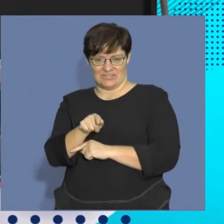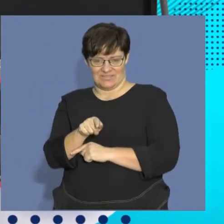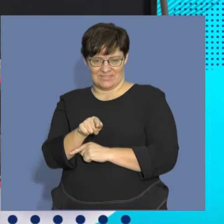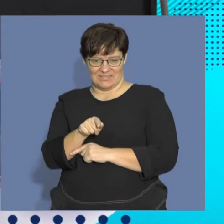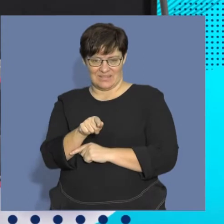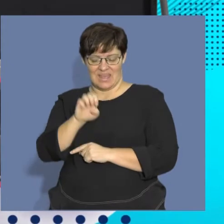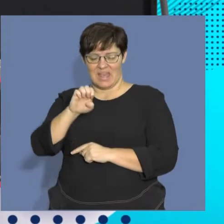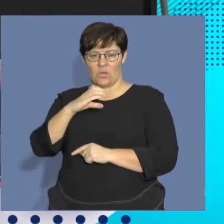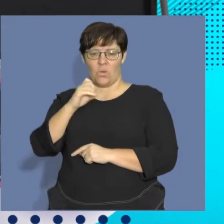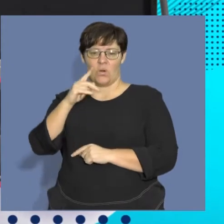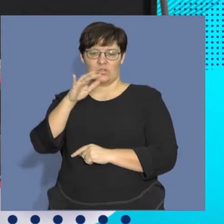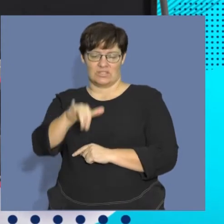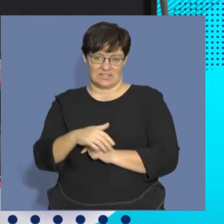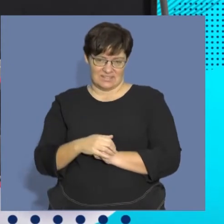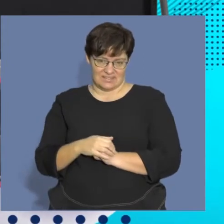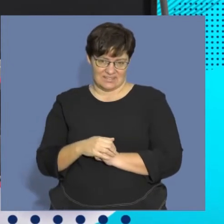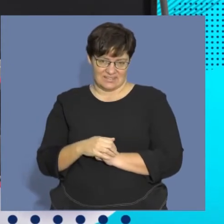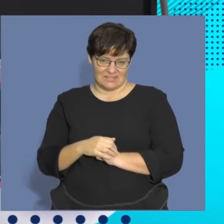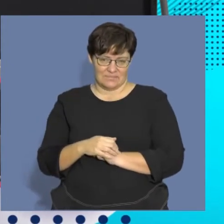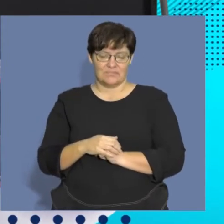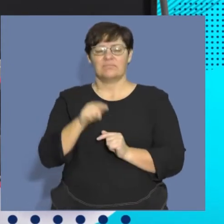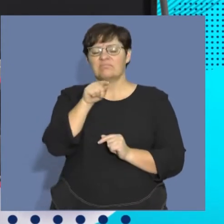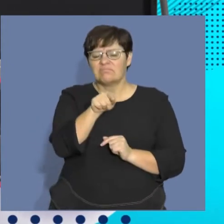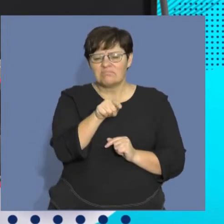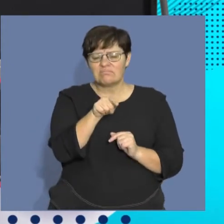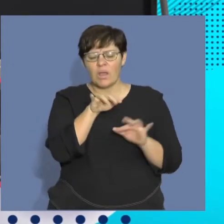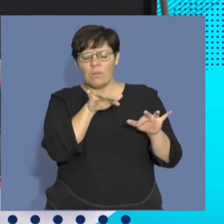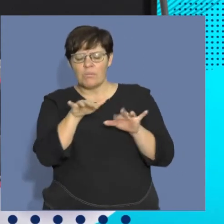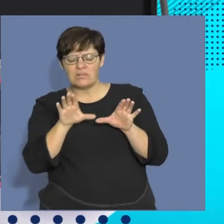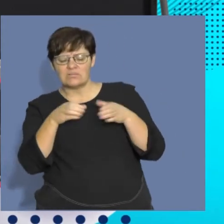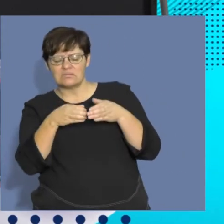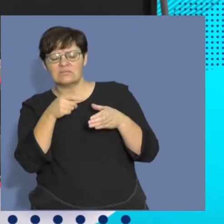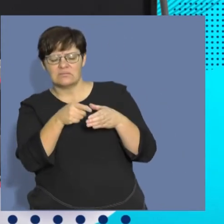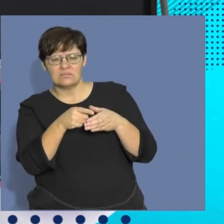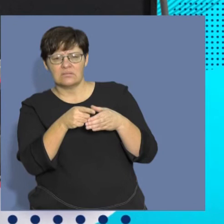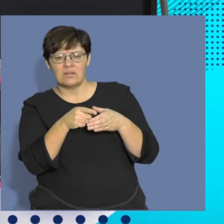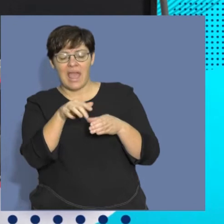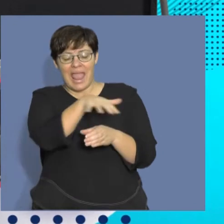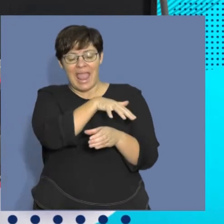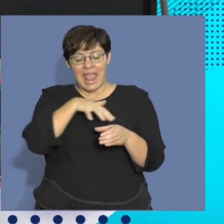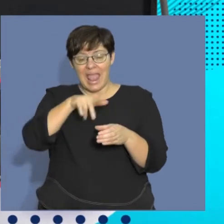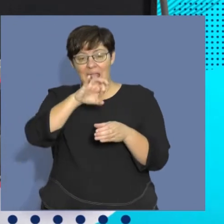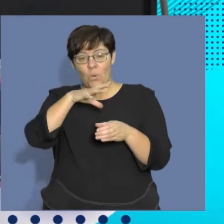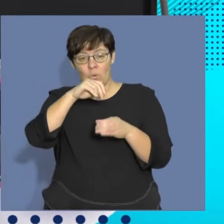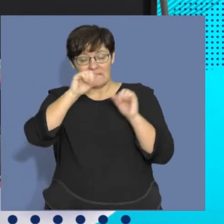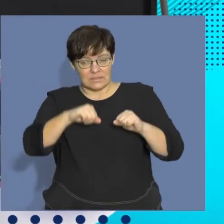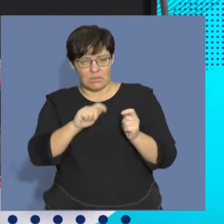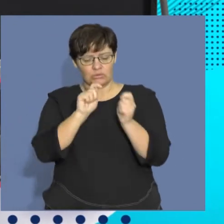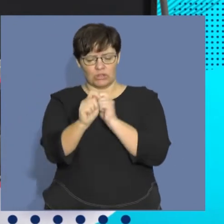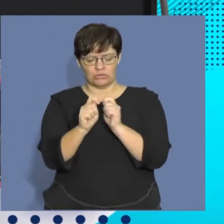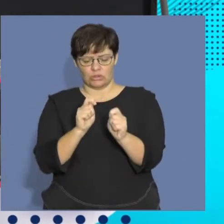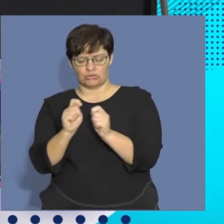population ecology, populations and how they change in a particular